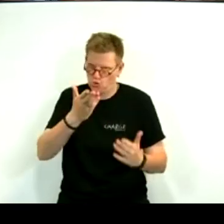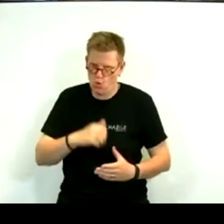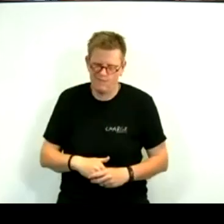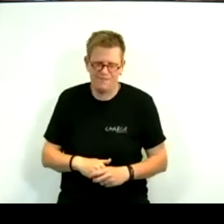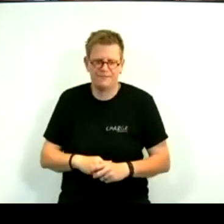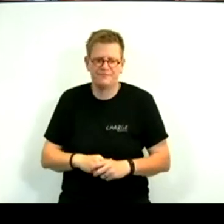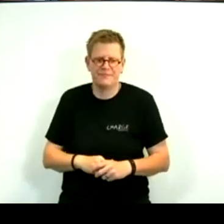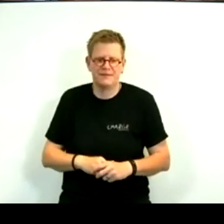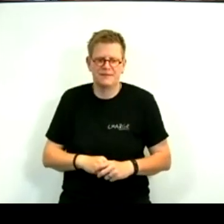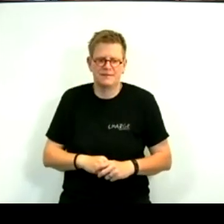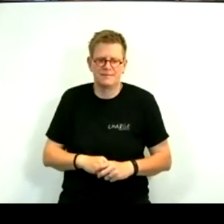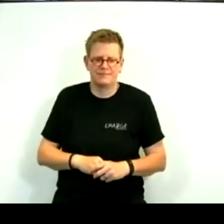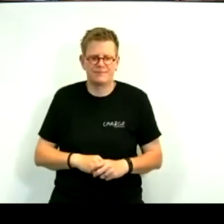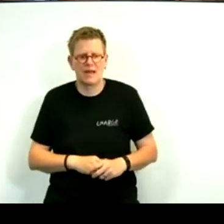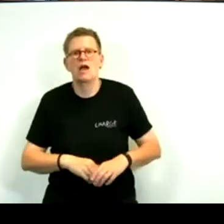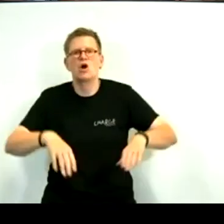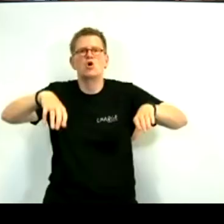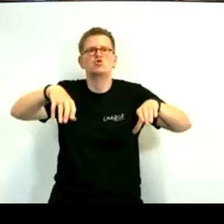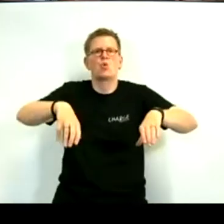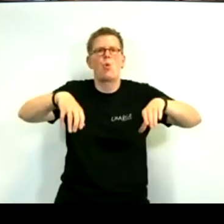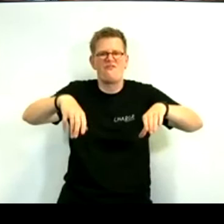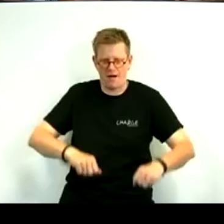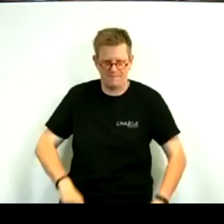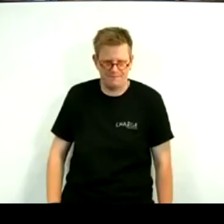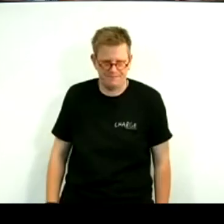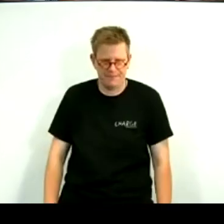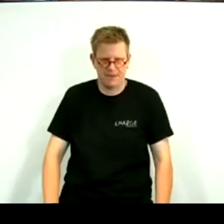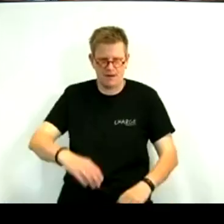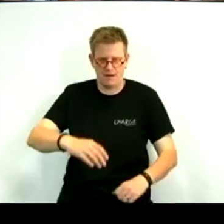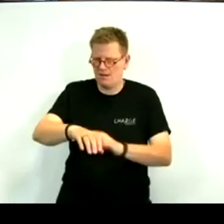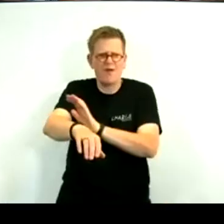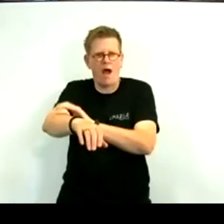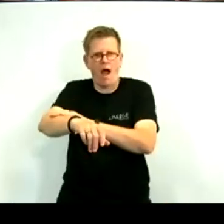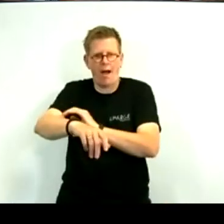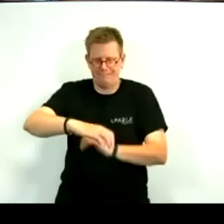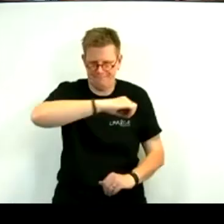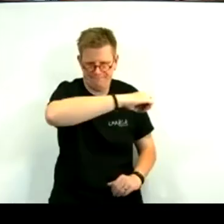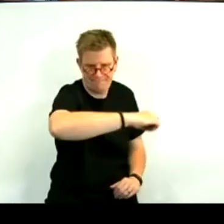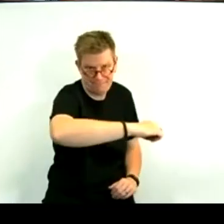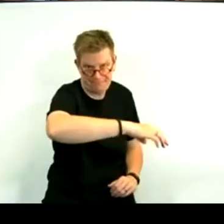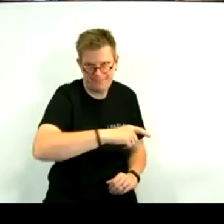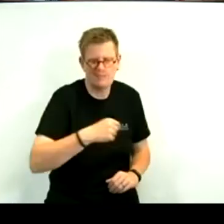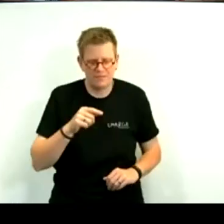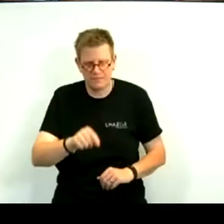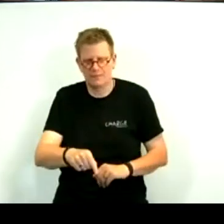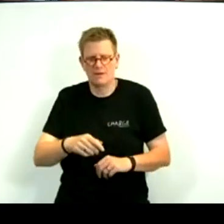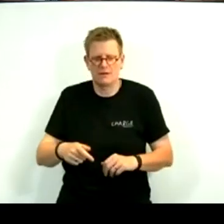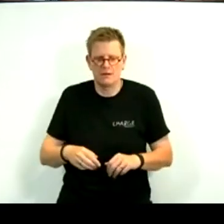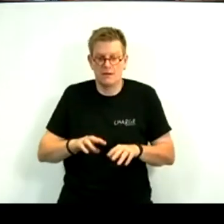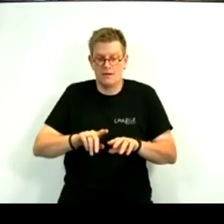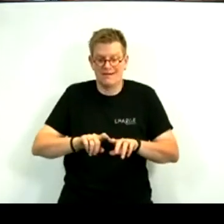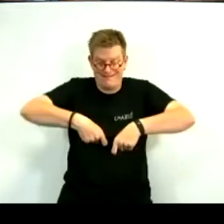and he's using the armrest to support his head. He's on his knees. He's using his hands for